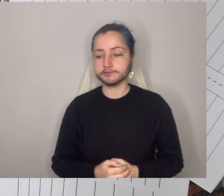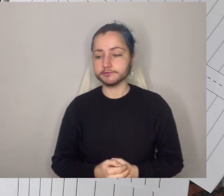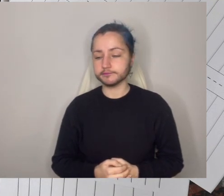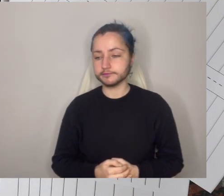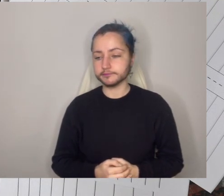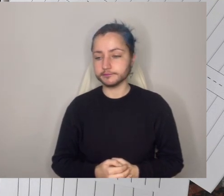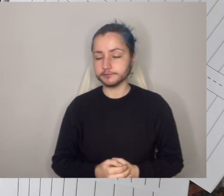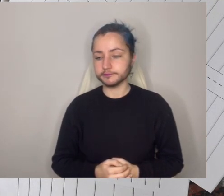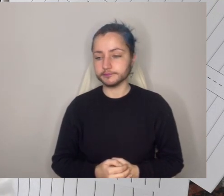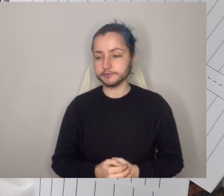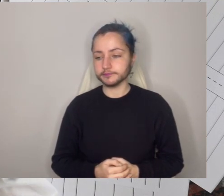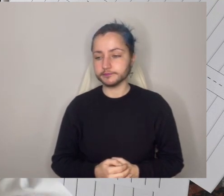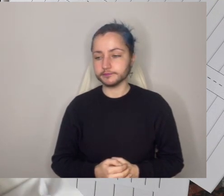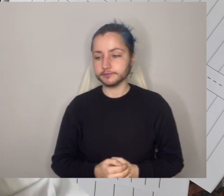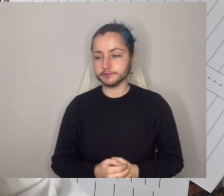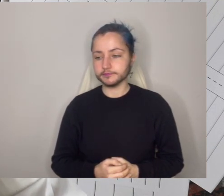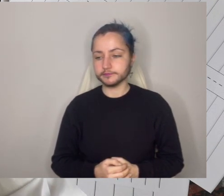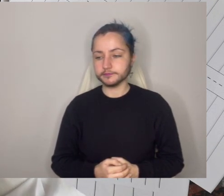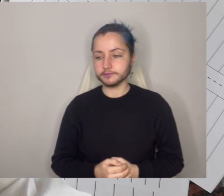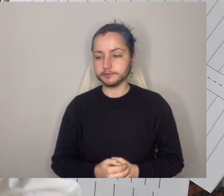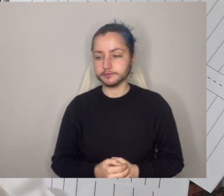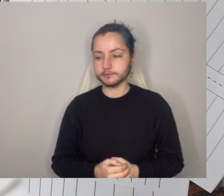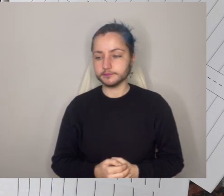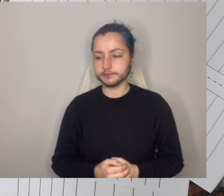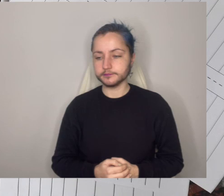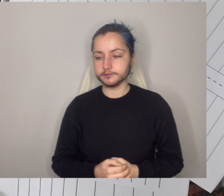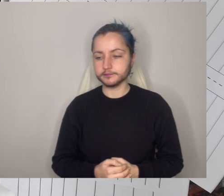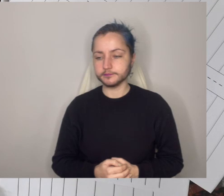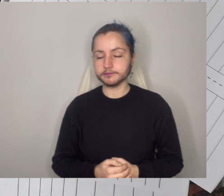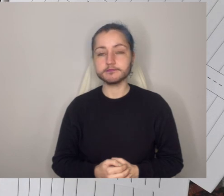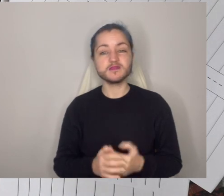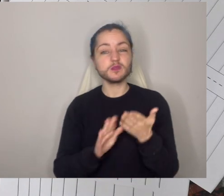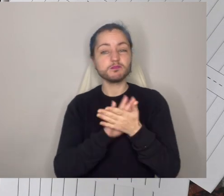mark 2 centimetres with your ruler and your pencil